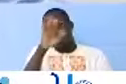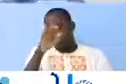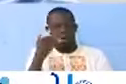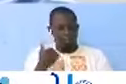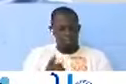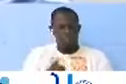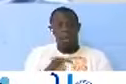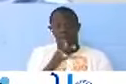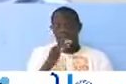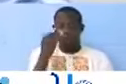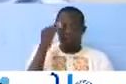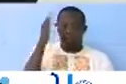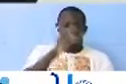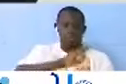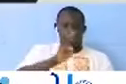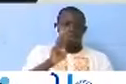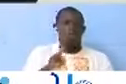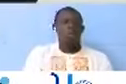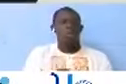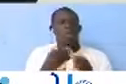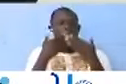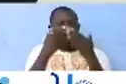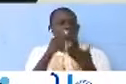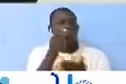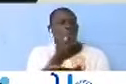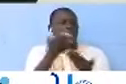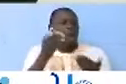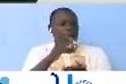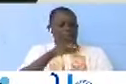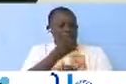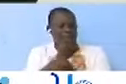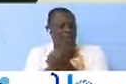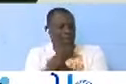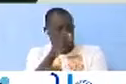10 people, if I don't forget. Were you told the reason for your detention?